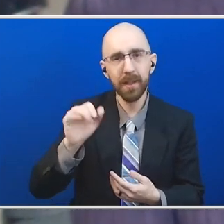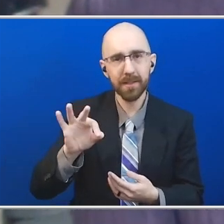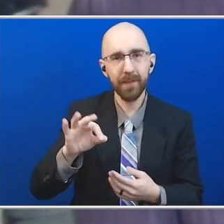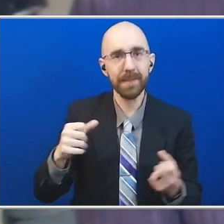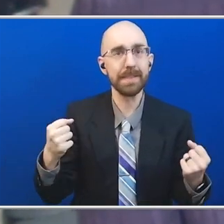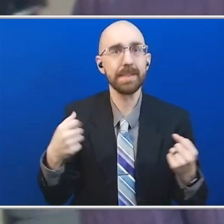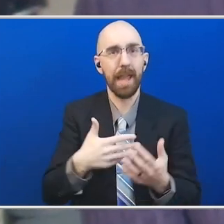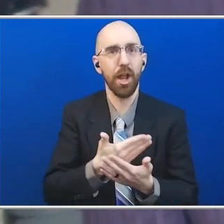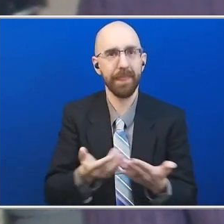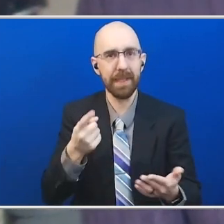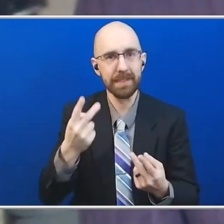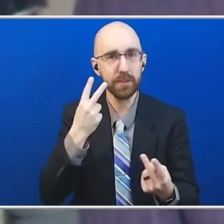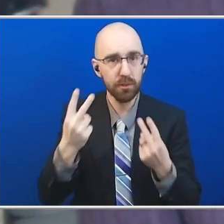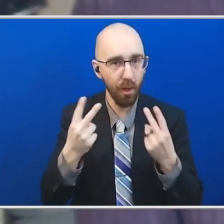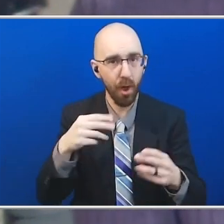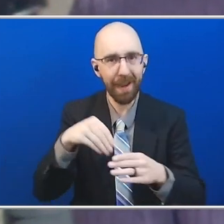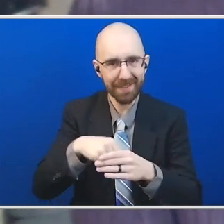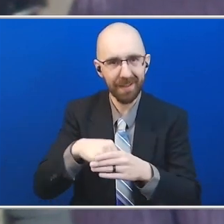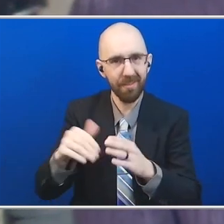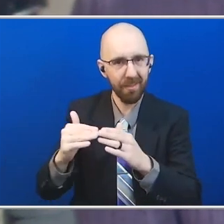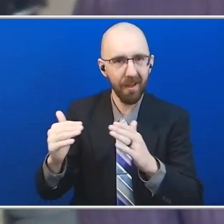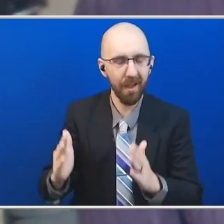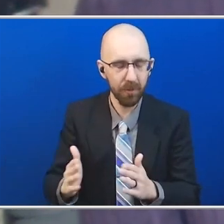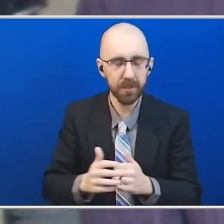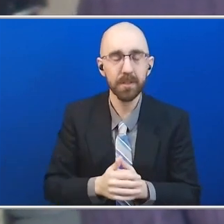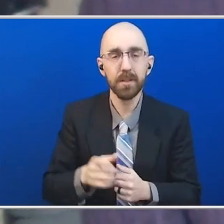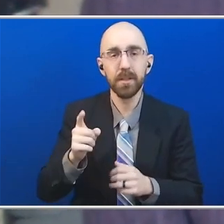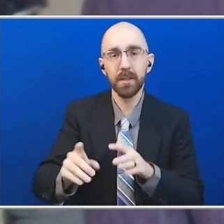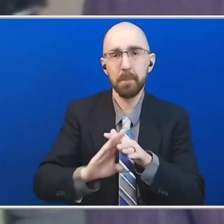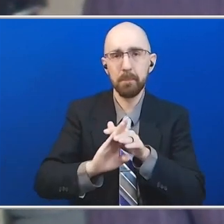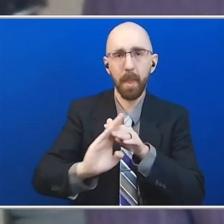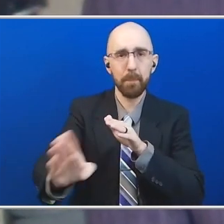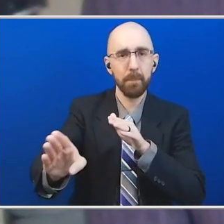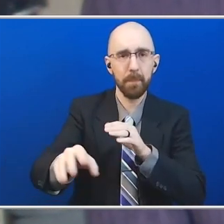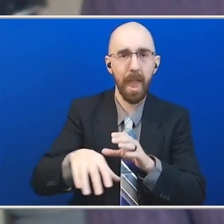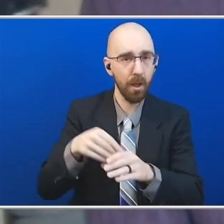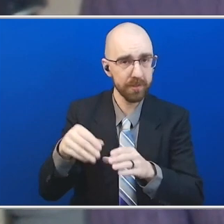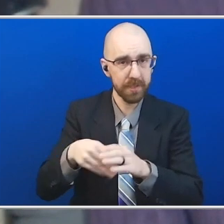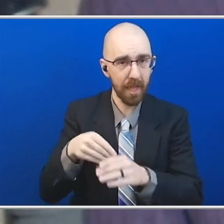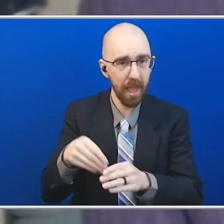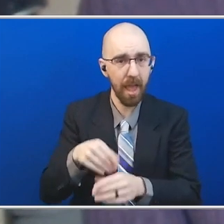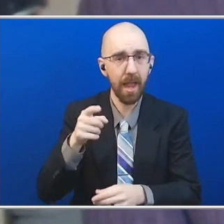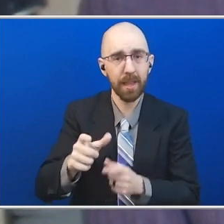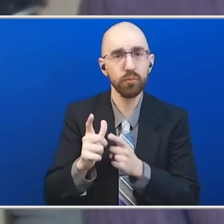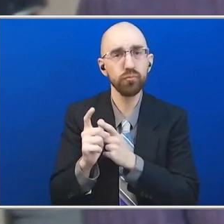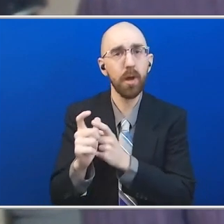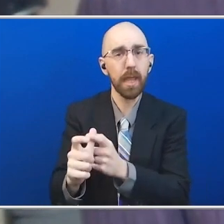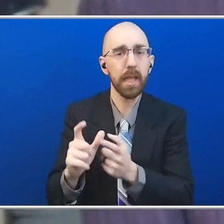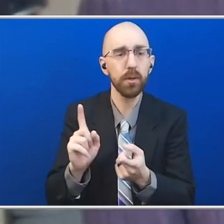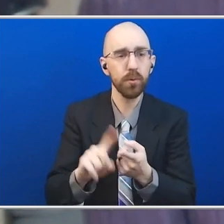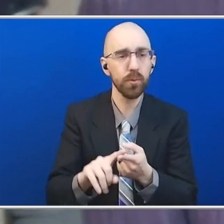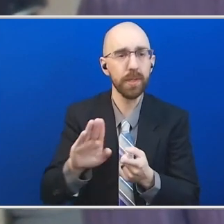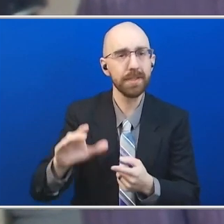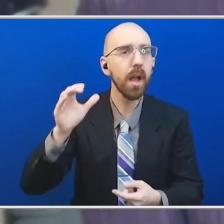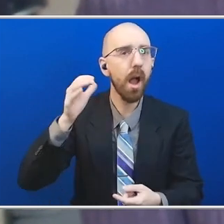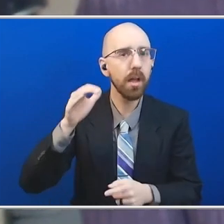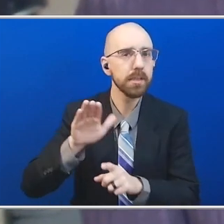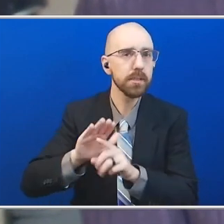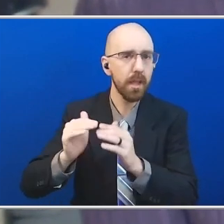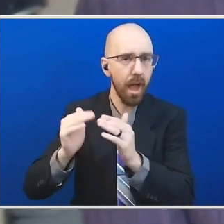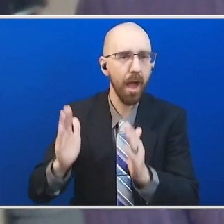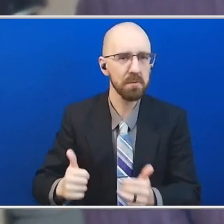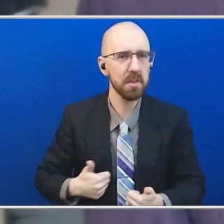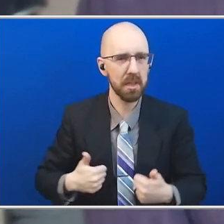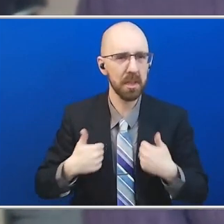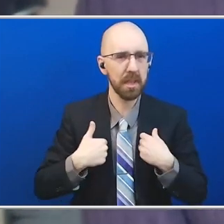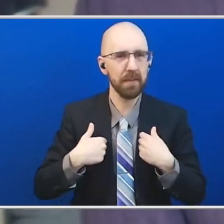he saw in our house. And he ran outside, and he was running to his cousin's house. He lives about a half a